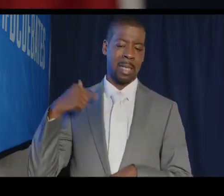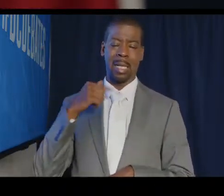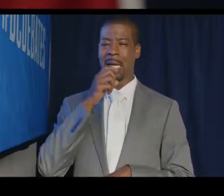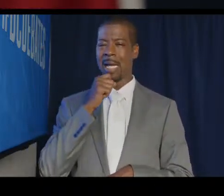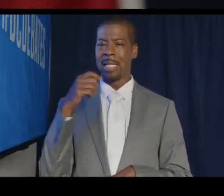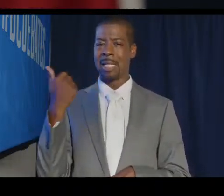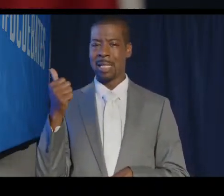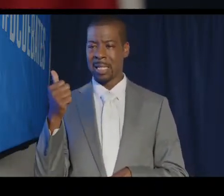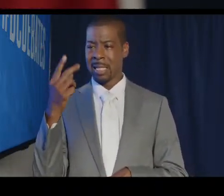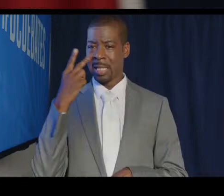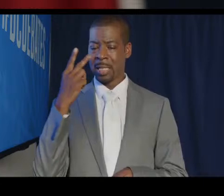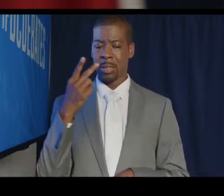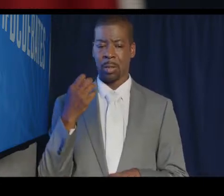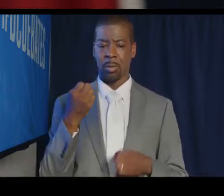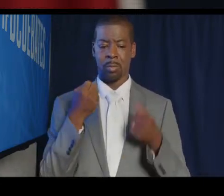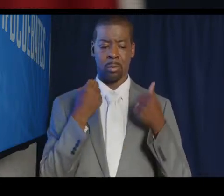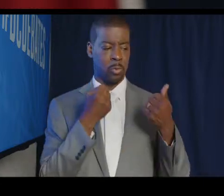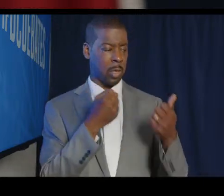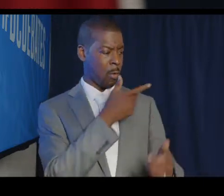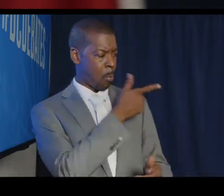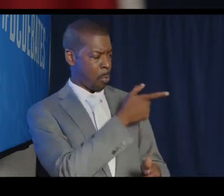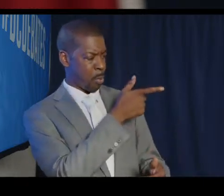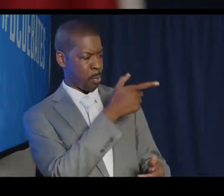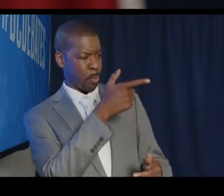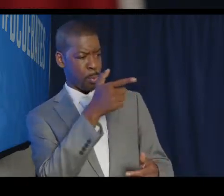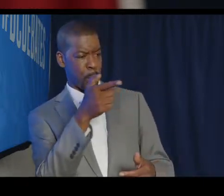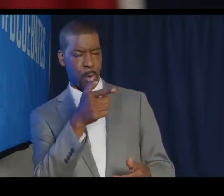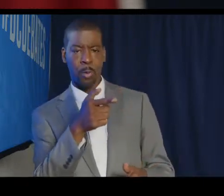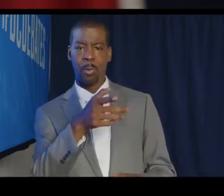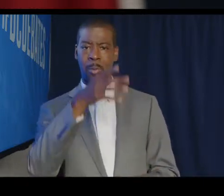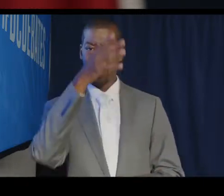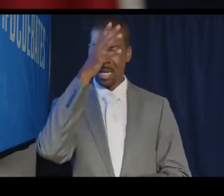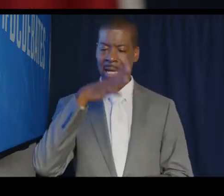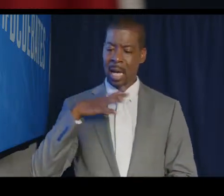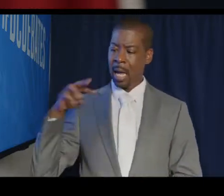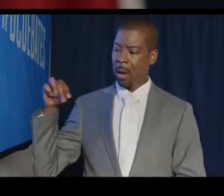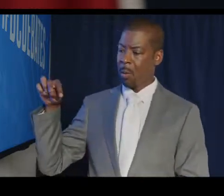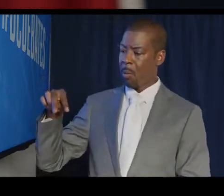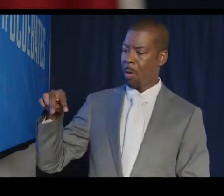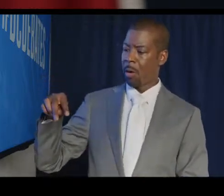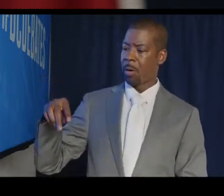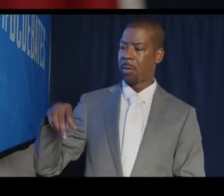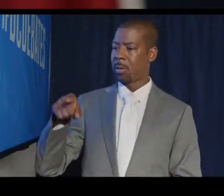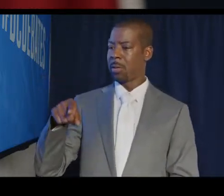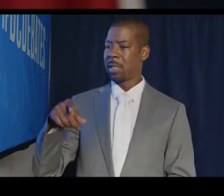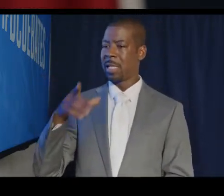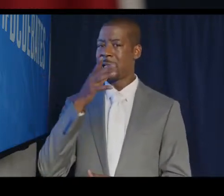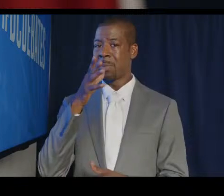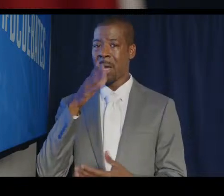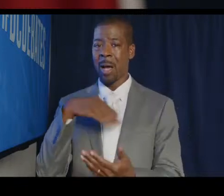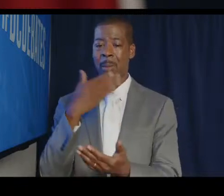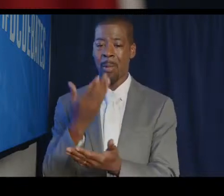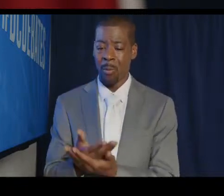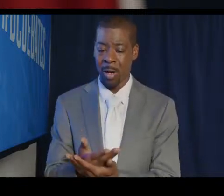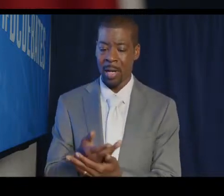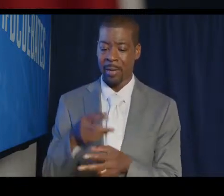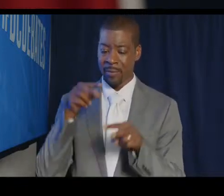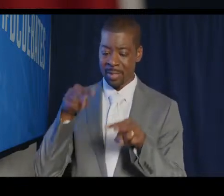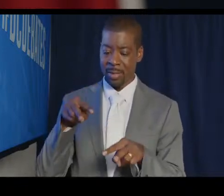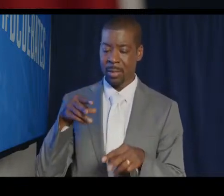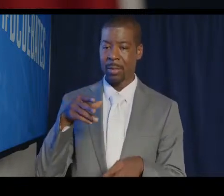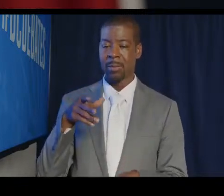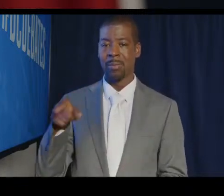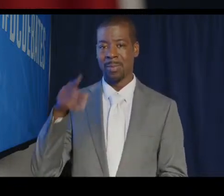seeing my first drive-by shooting. Walking up the street to see a young man from the neighborhood at the same time that his mother arrived at the scene to see that it was her